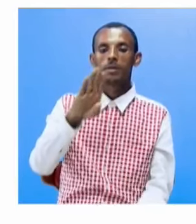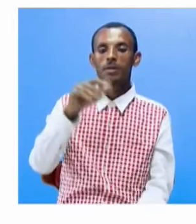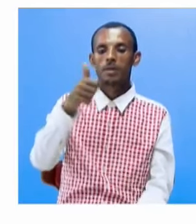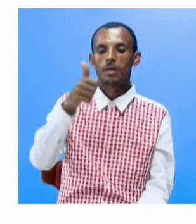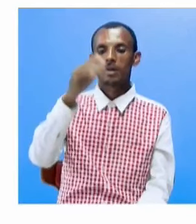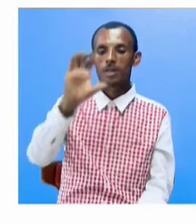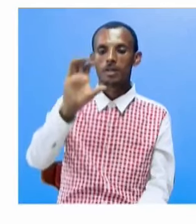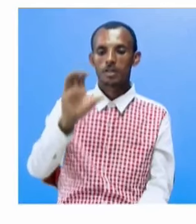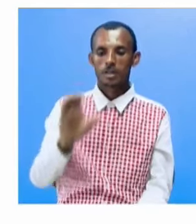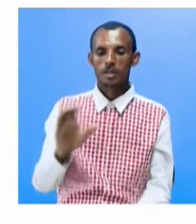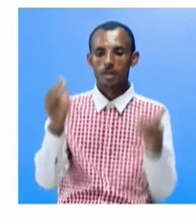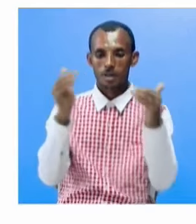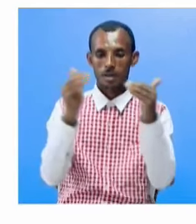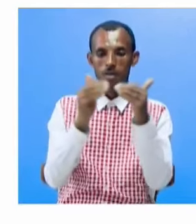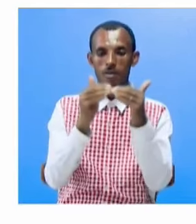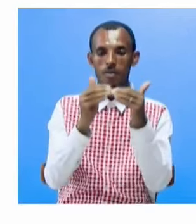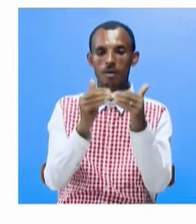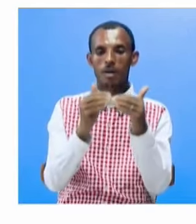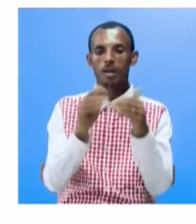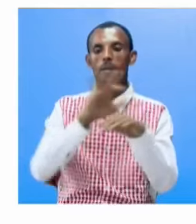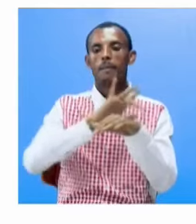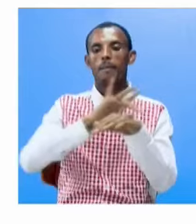BAC will be congruent to blank.